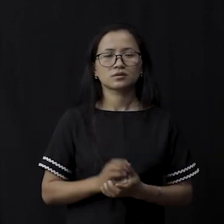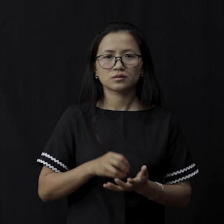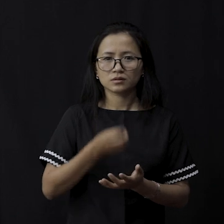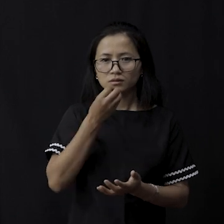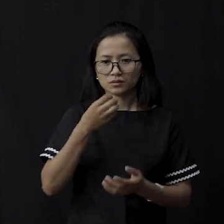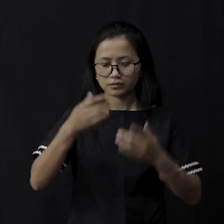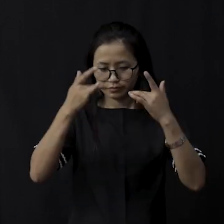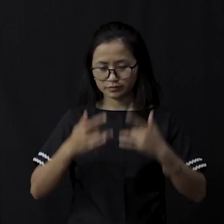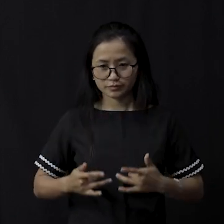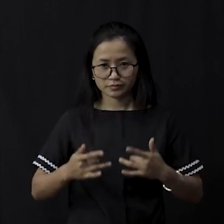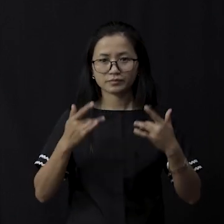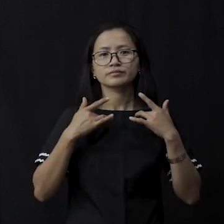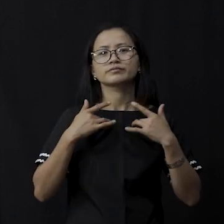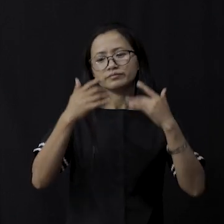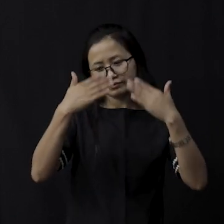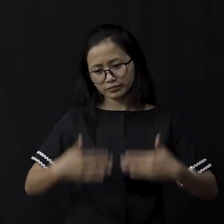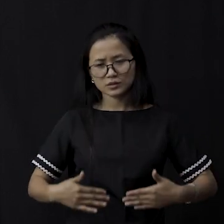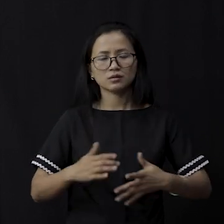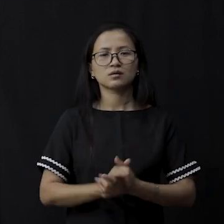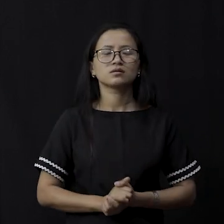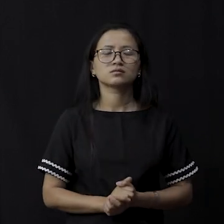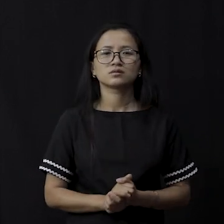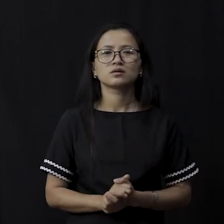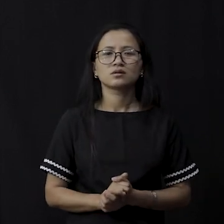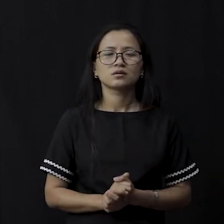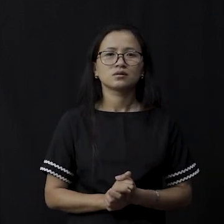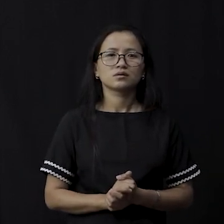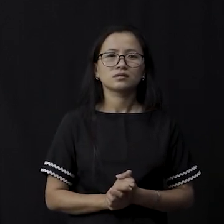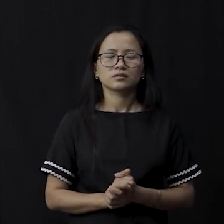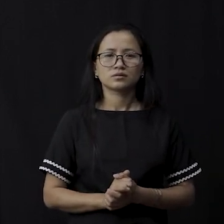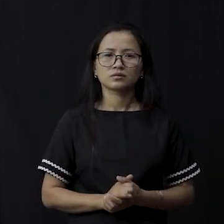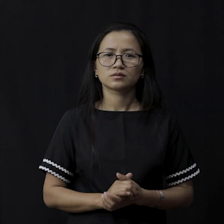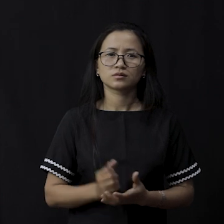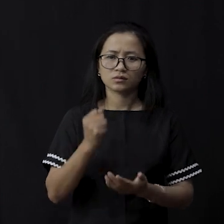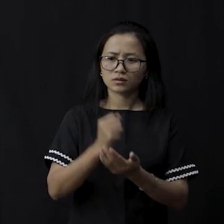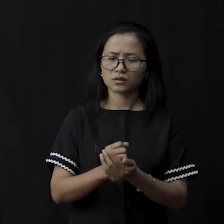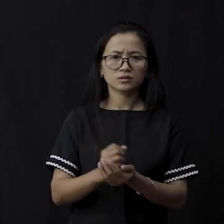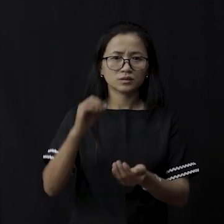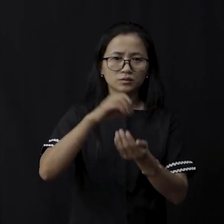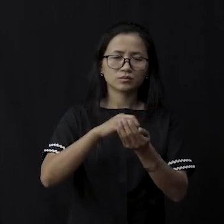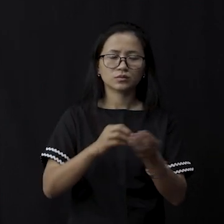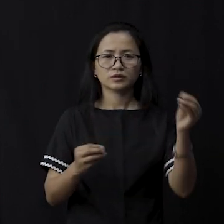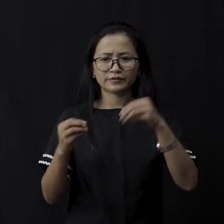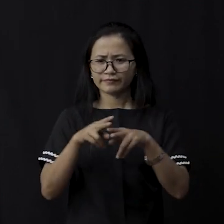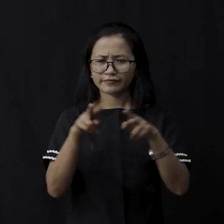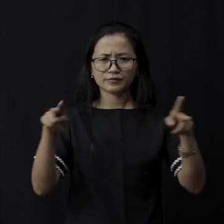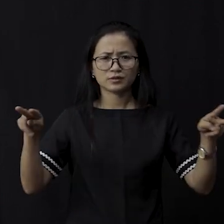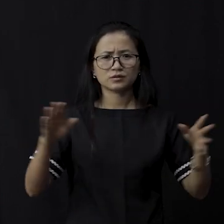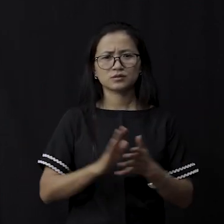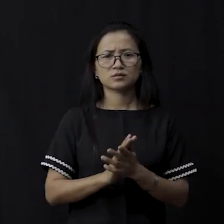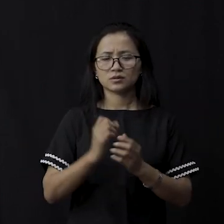eating habit, okay, our eating habit, what we eat, that is known as the diet. Okay, our diet should contain all these different type of nutrients,